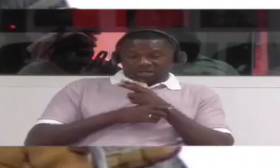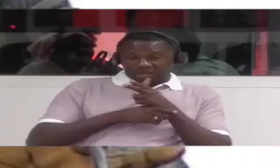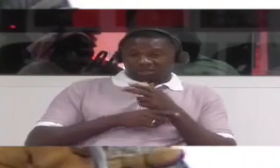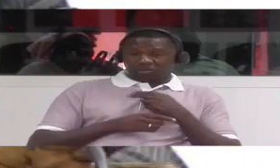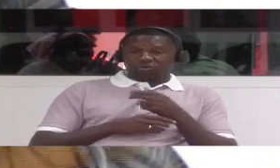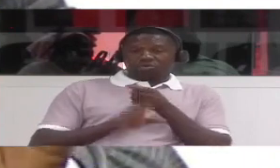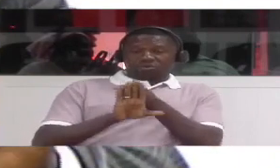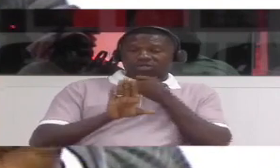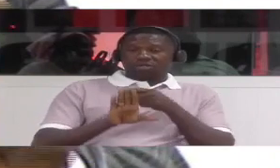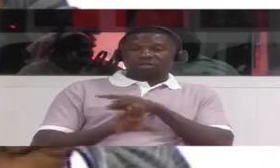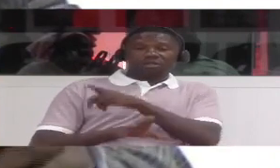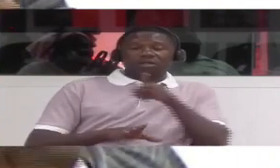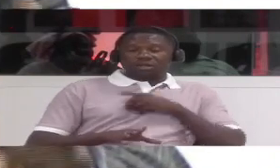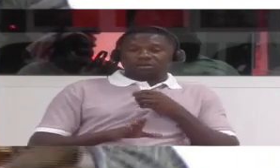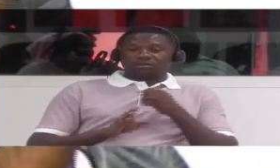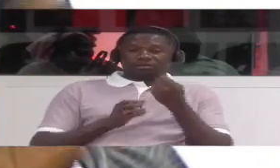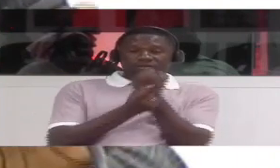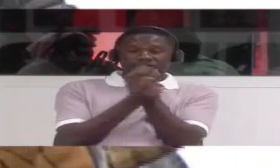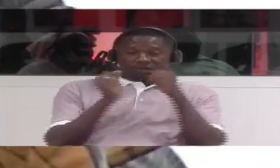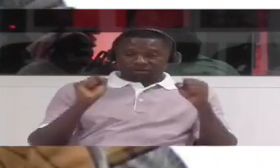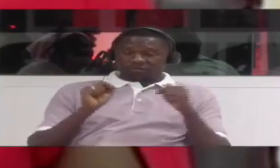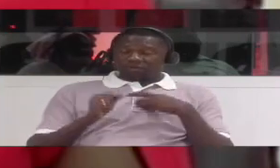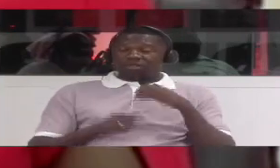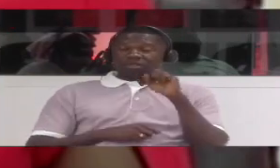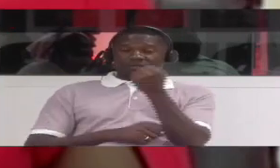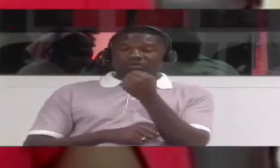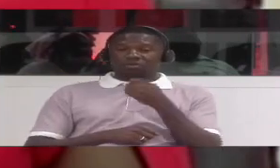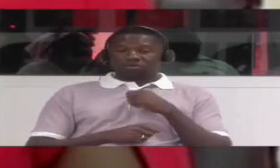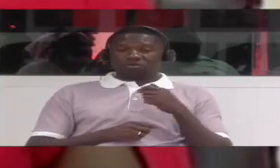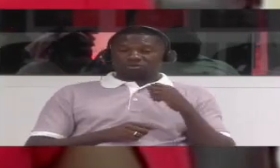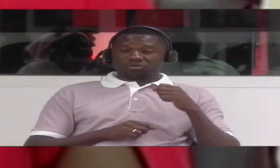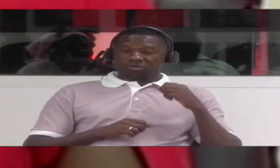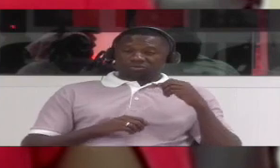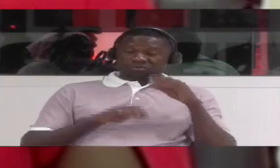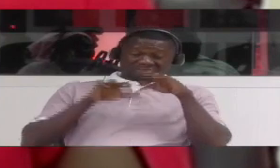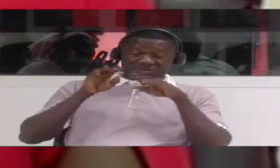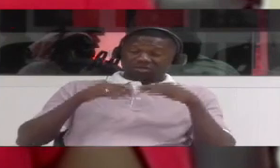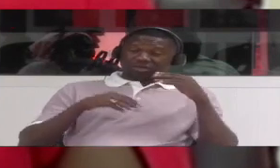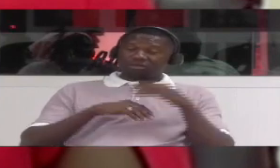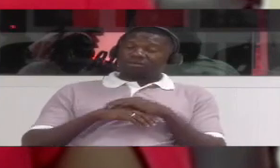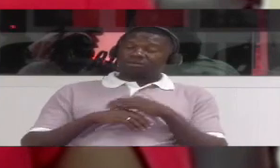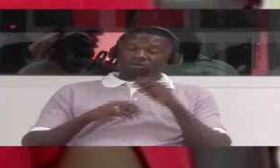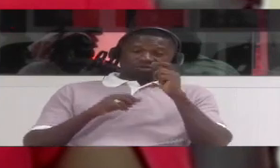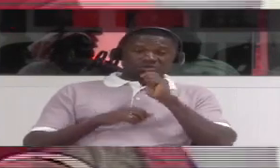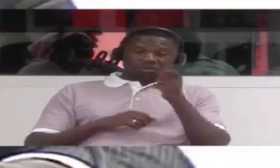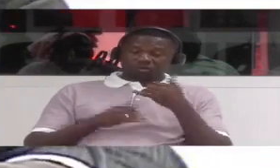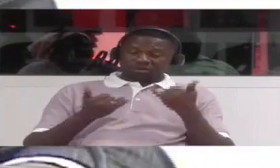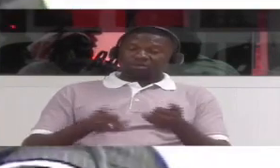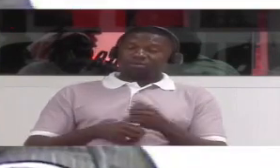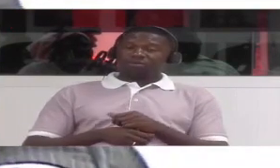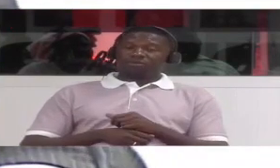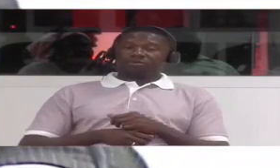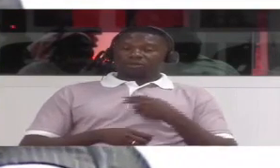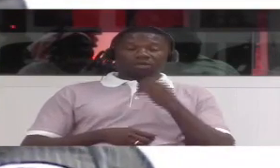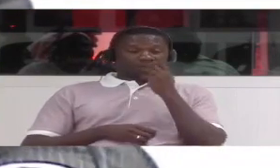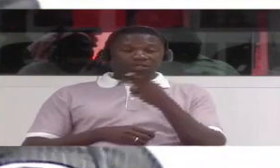freedoms. It will be very difficult to intimidate journalists now. But like I said, it is incumbent upon the